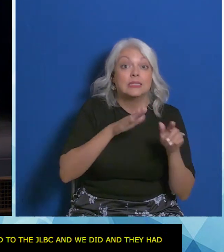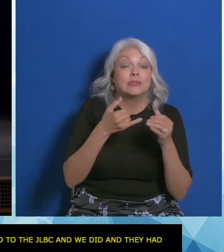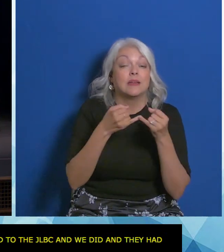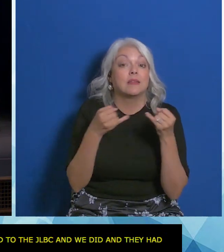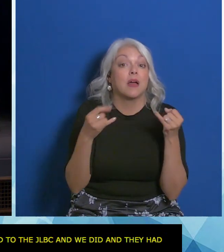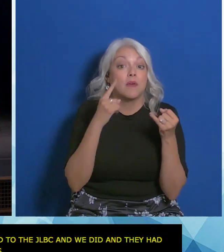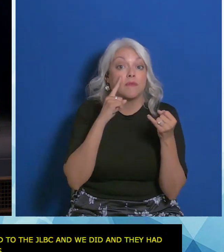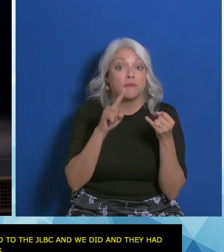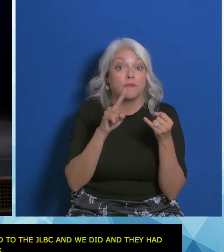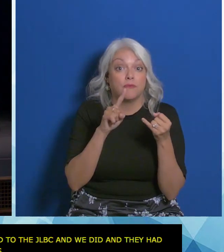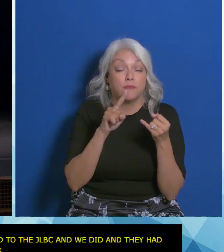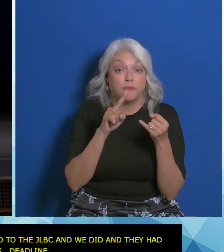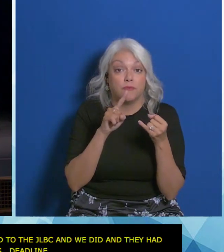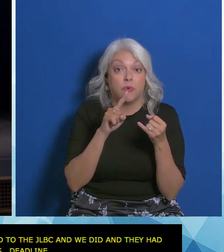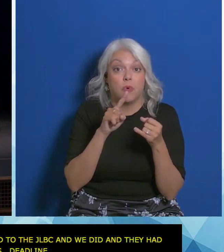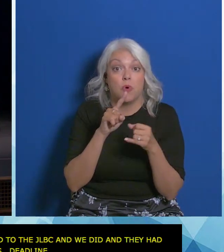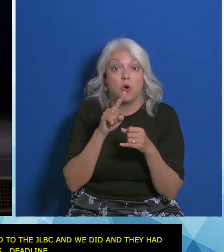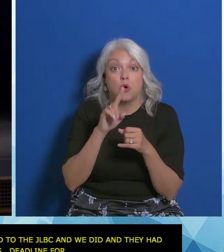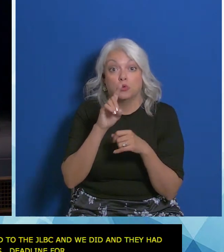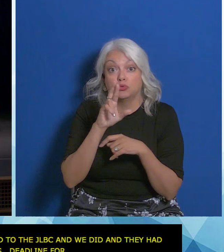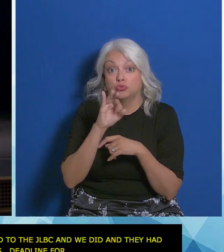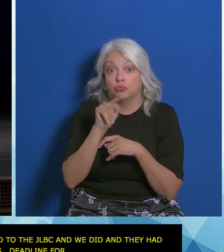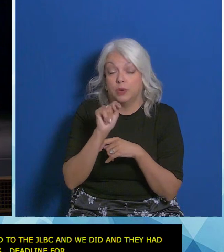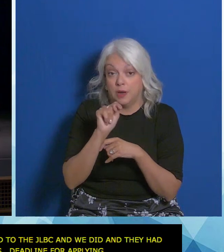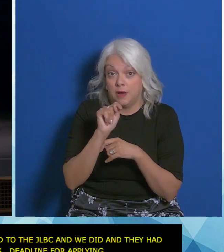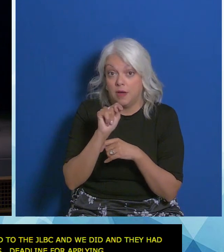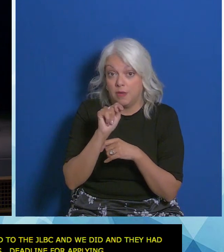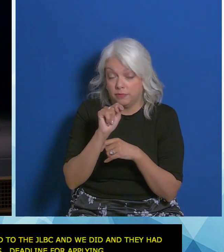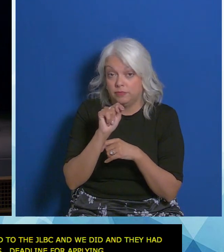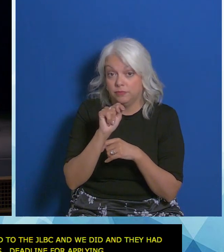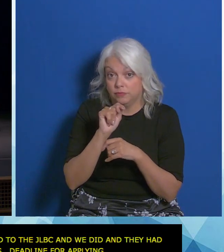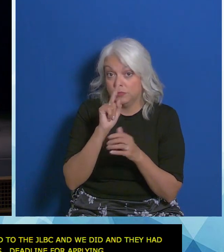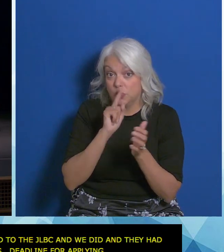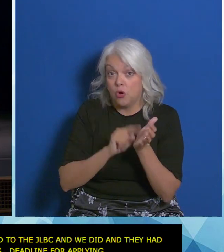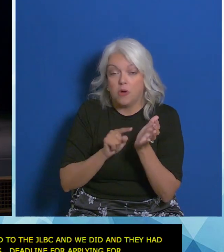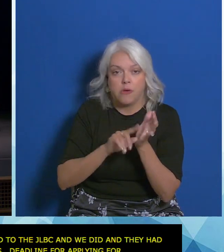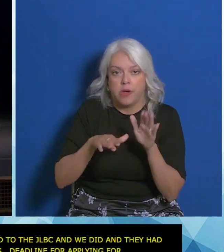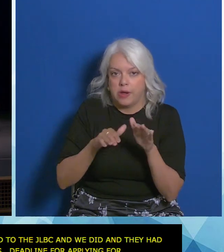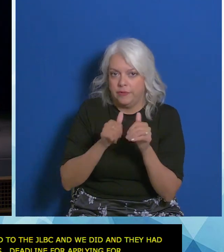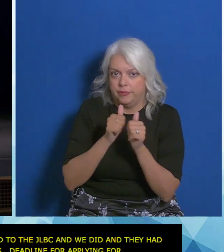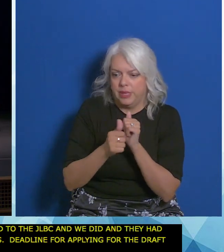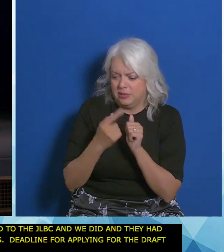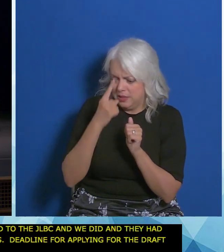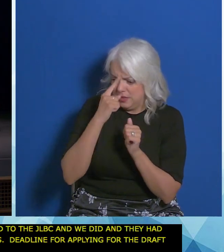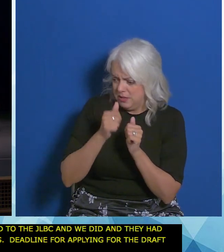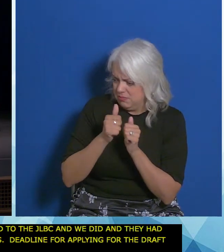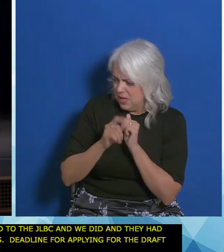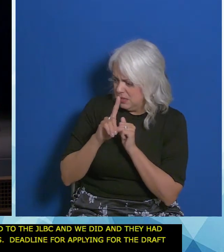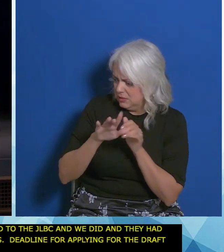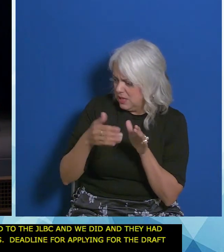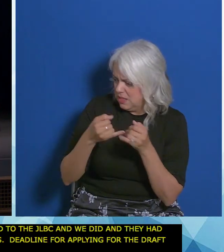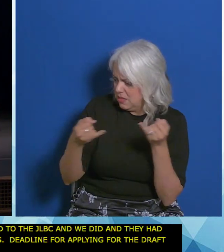for applying to the draft audit has not yet passed. That's going to be, I believe it's next week.